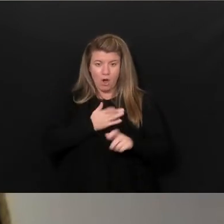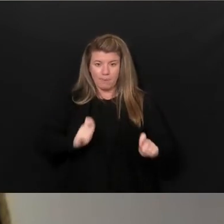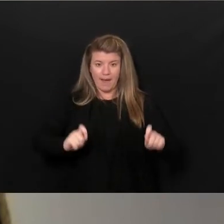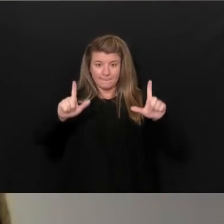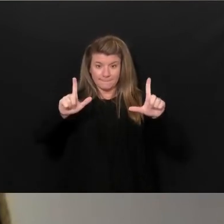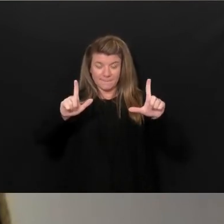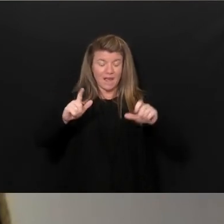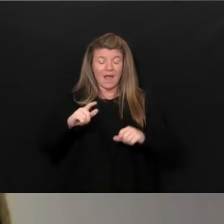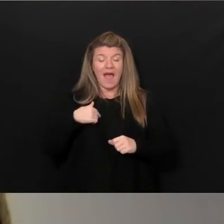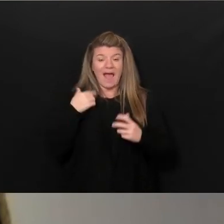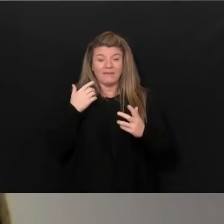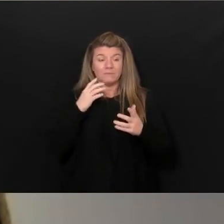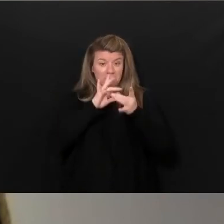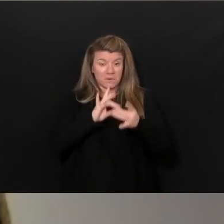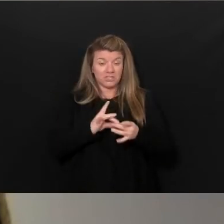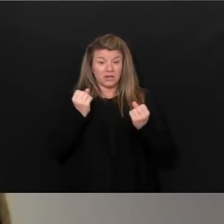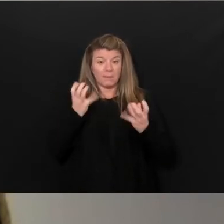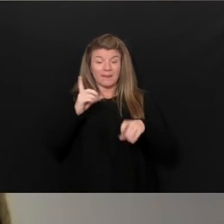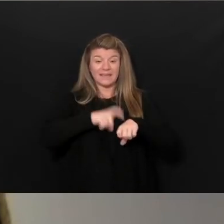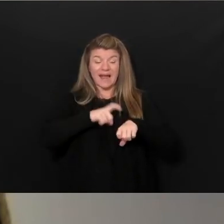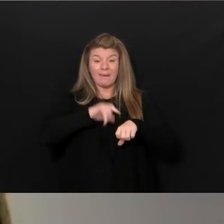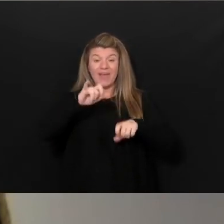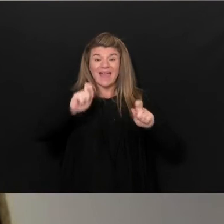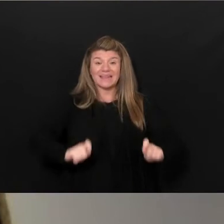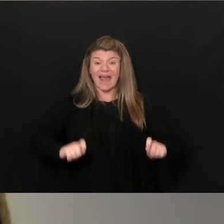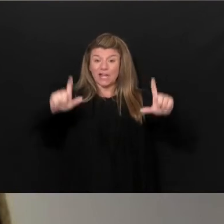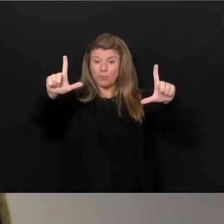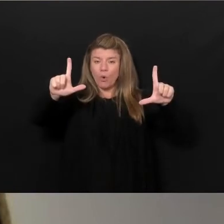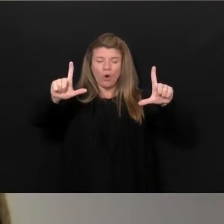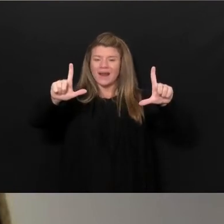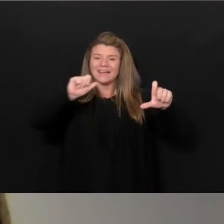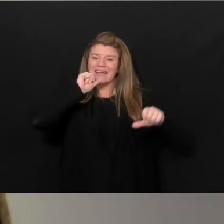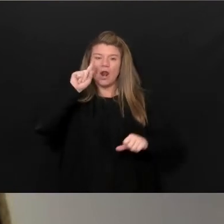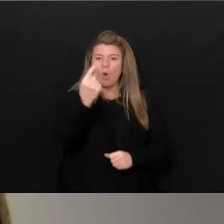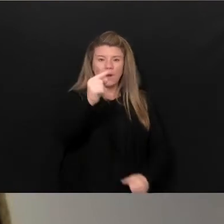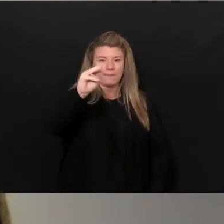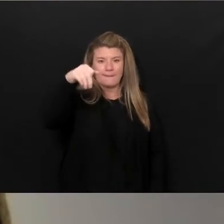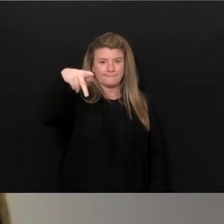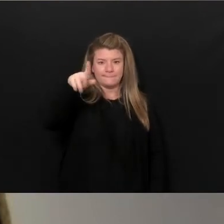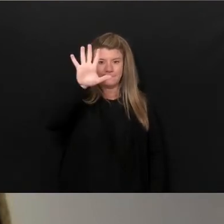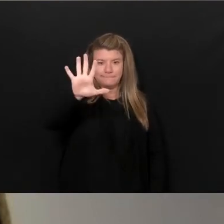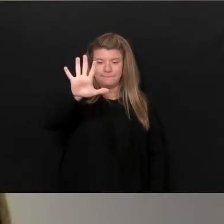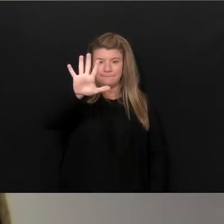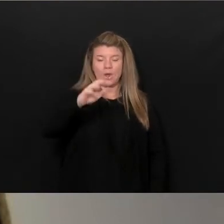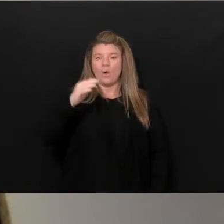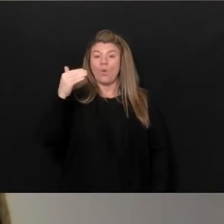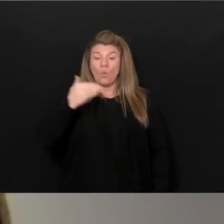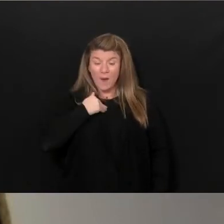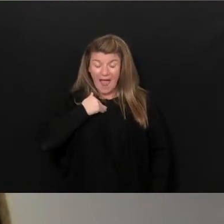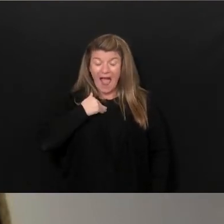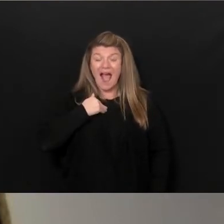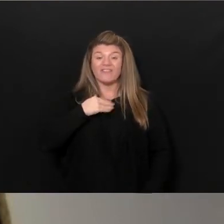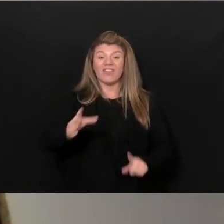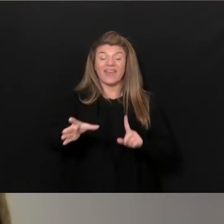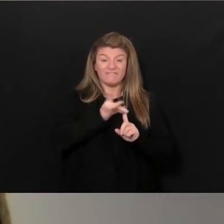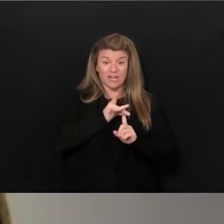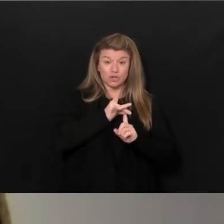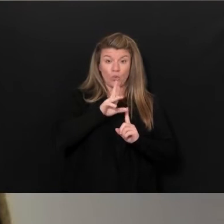as I've said many times, the dashboard is more than just the map. So we have the infection